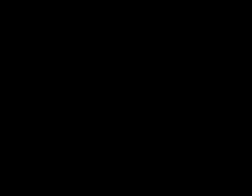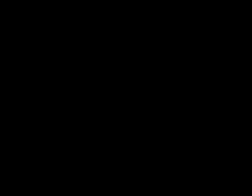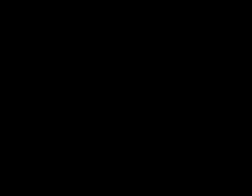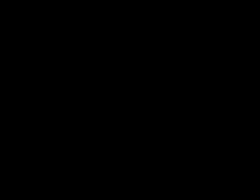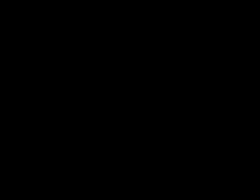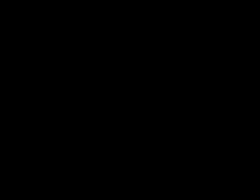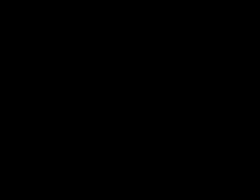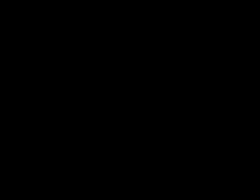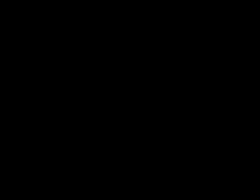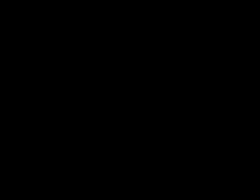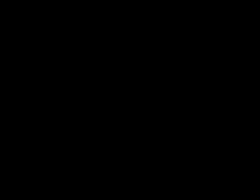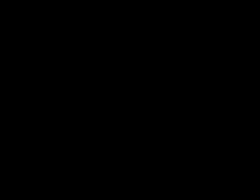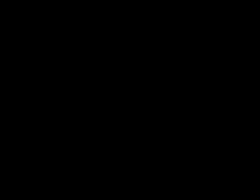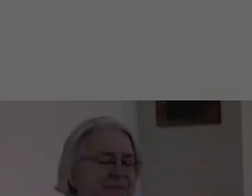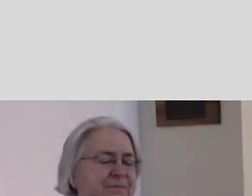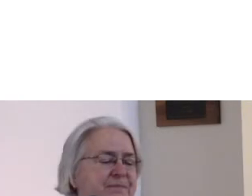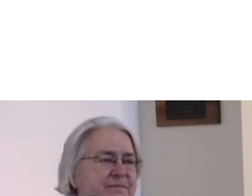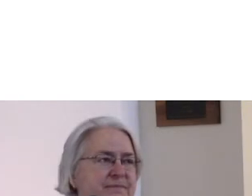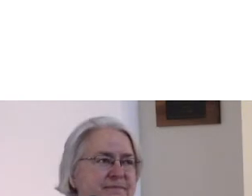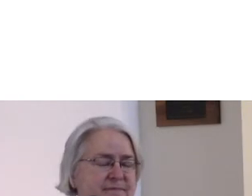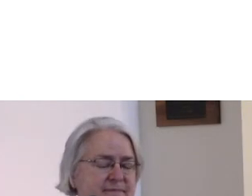hymnal.